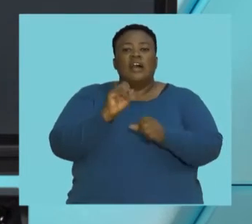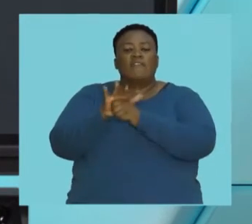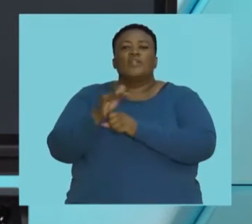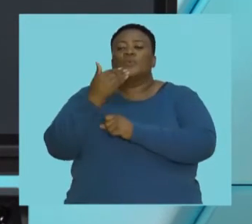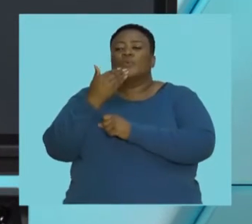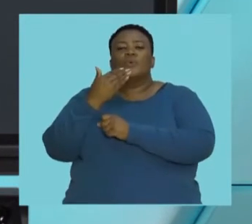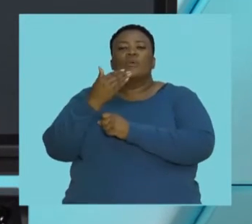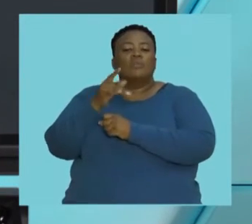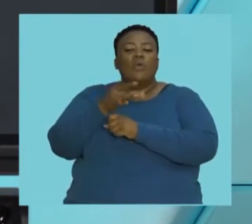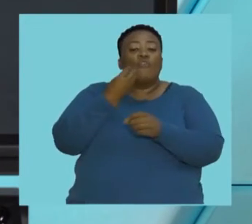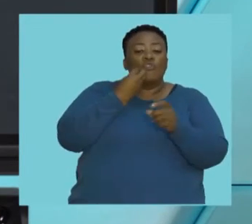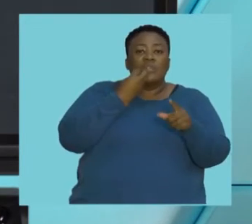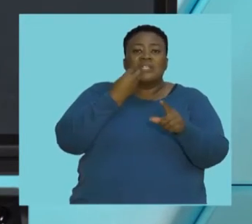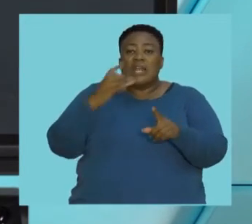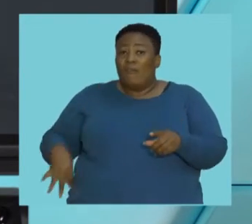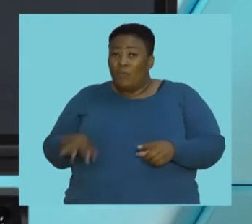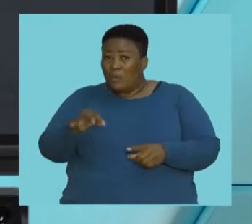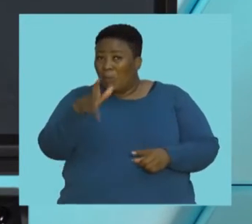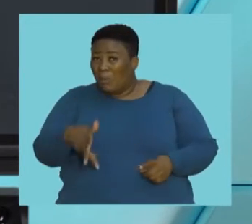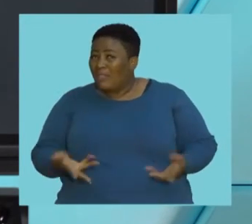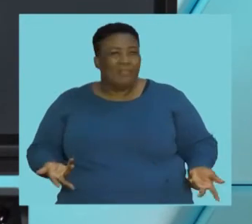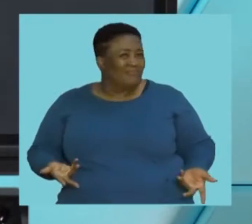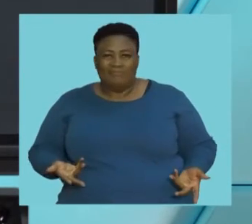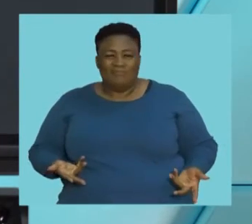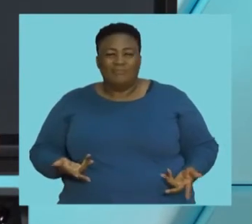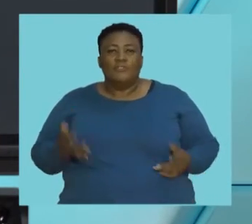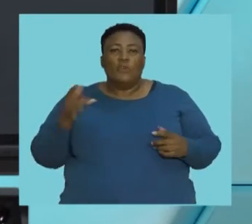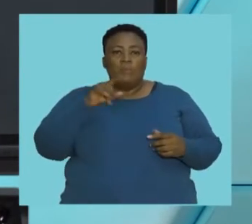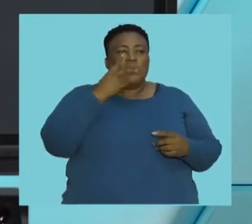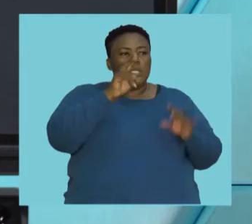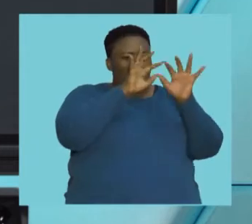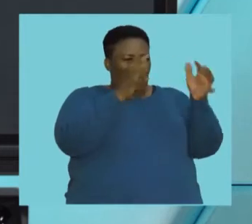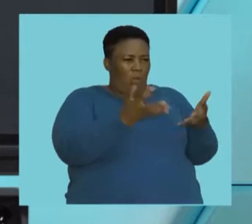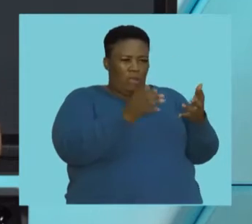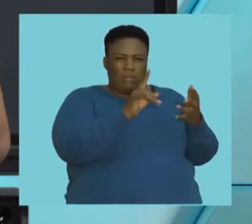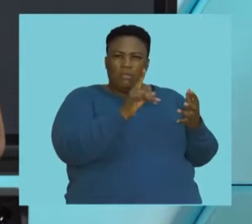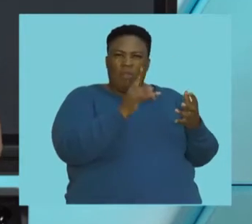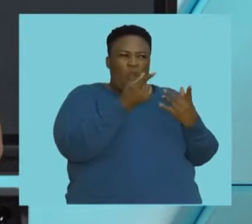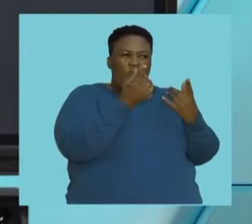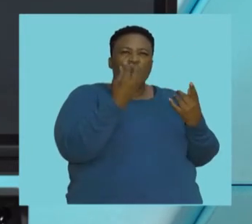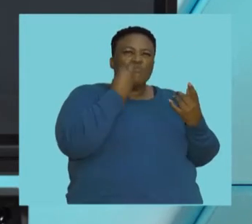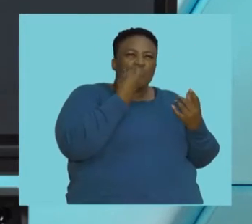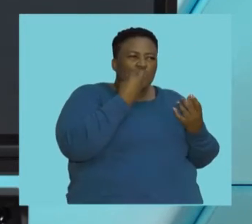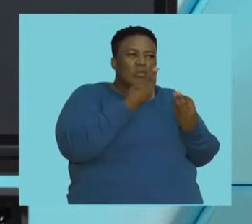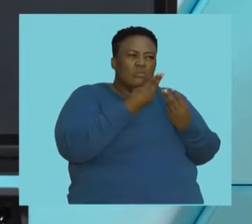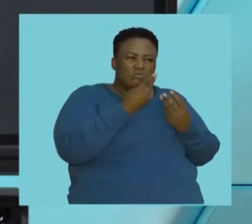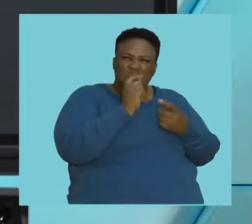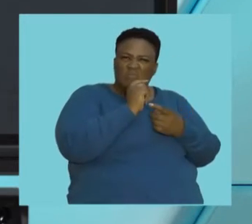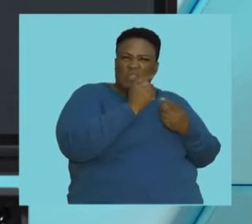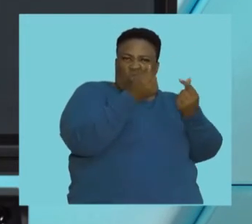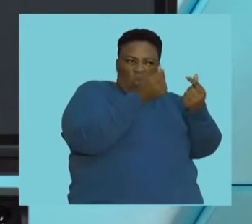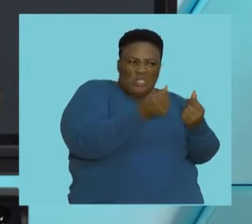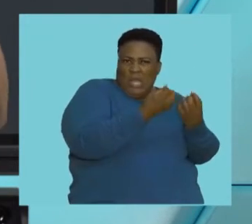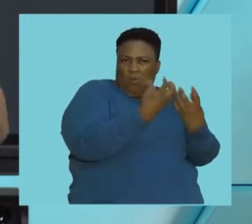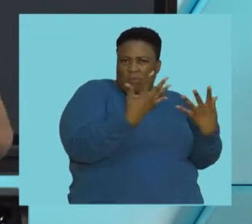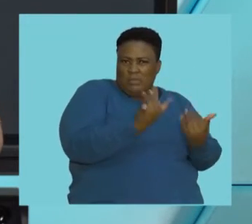the affordability of food. So globally, we've got to look at how the cost of food is increasing because of drought as well as floods.